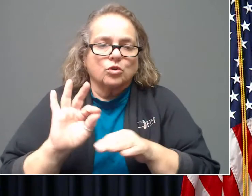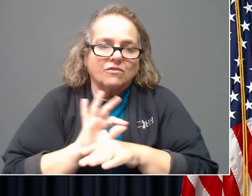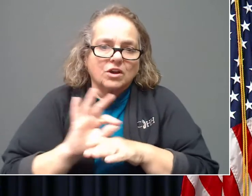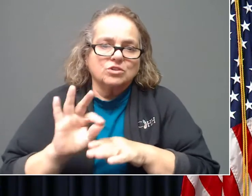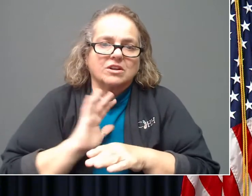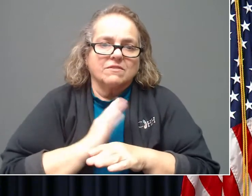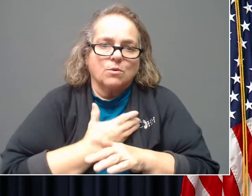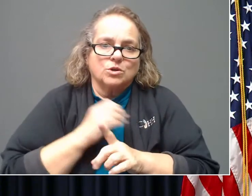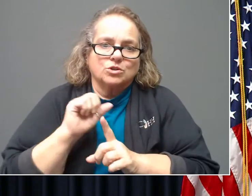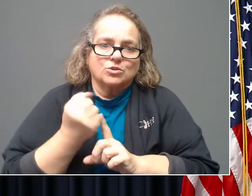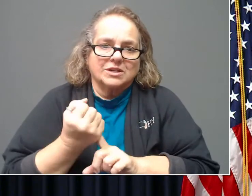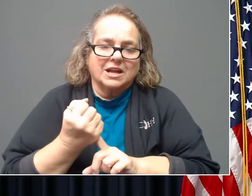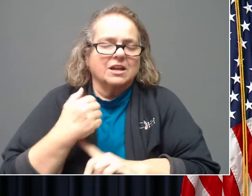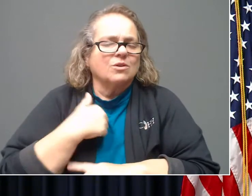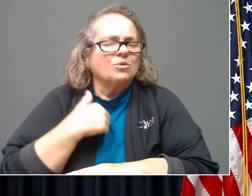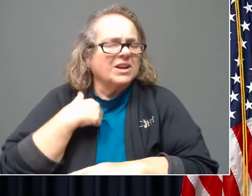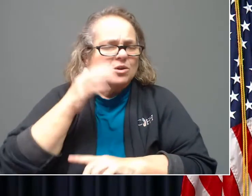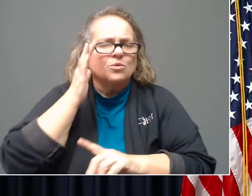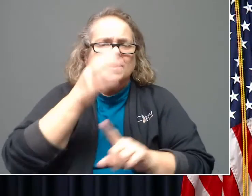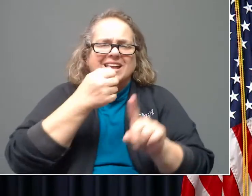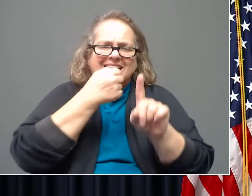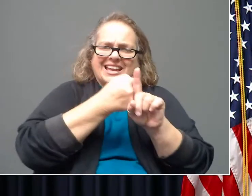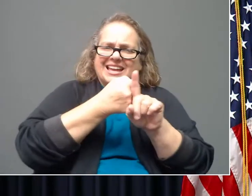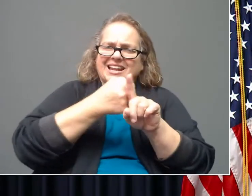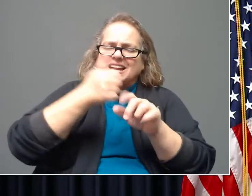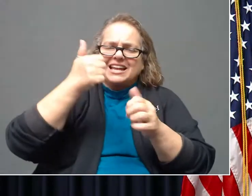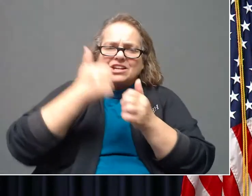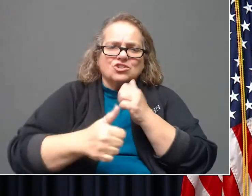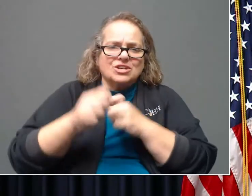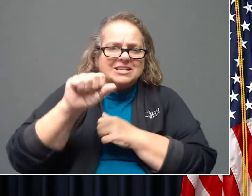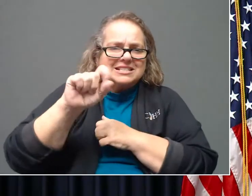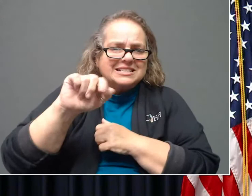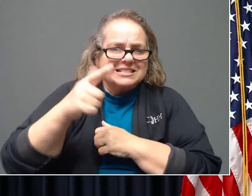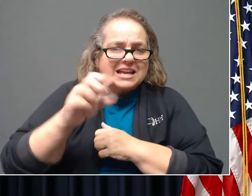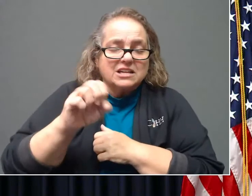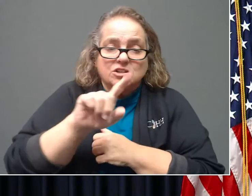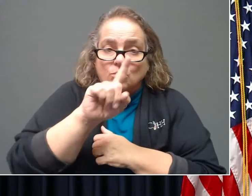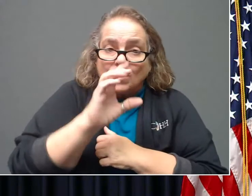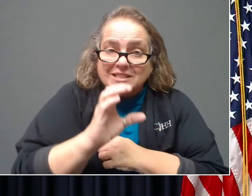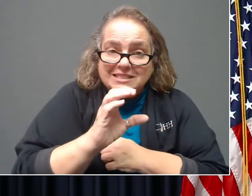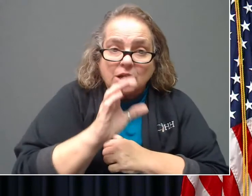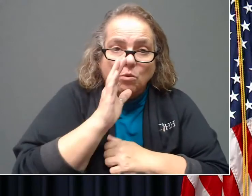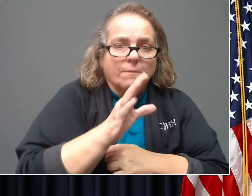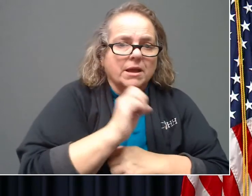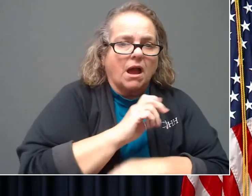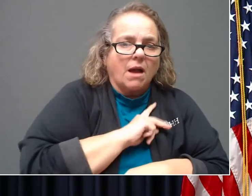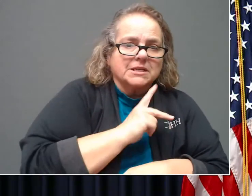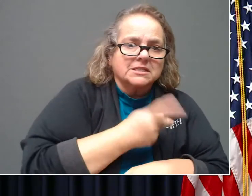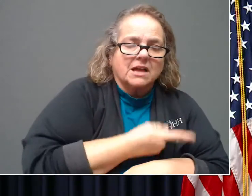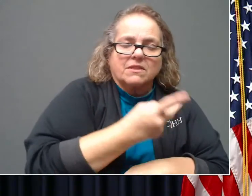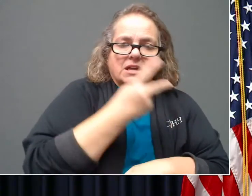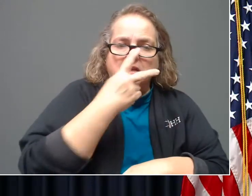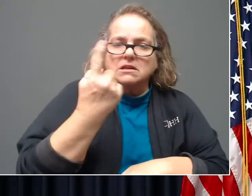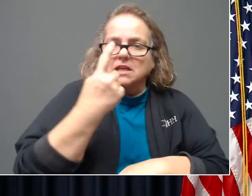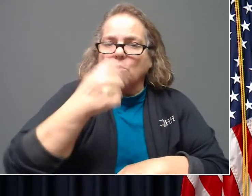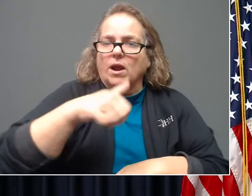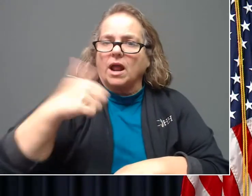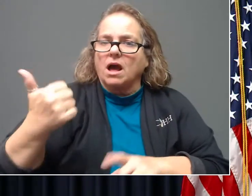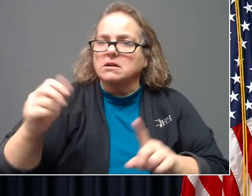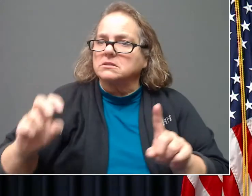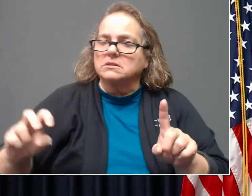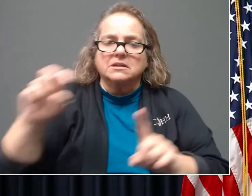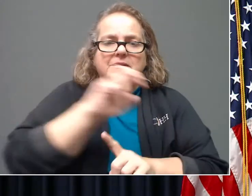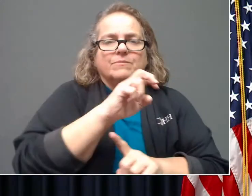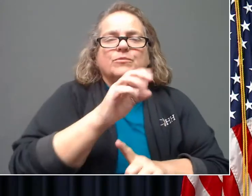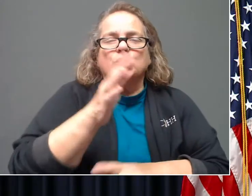this at every stage. Even those that are within 1C are going to be upset that they're seeing somebody else in a different situation. maybe